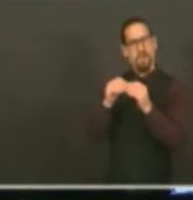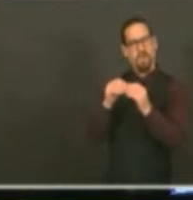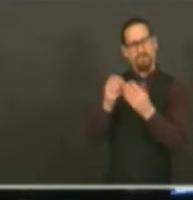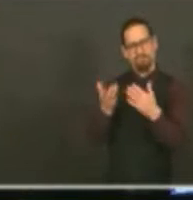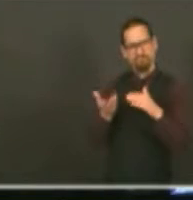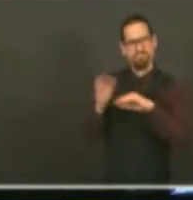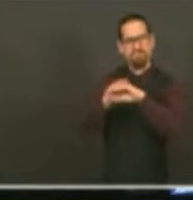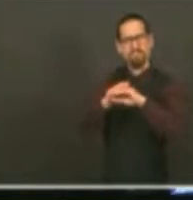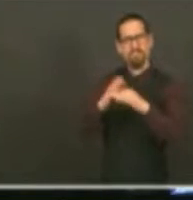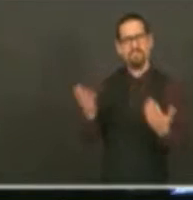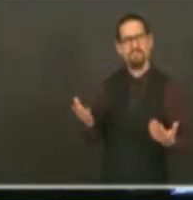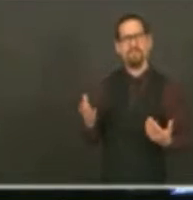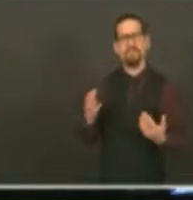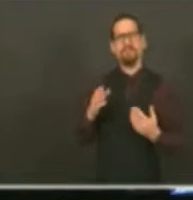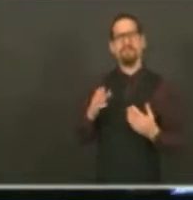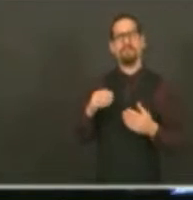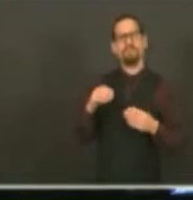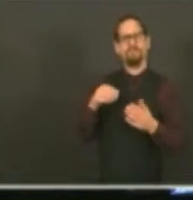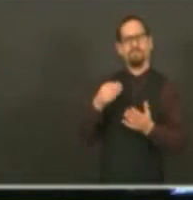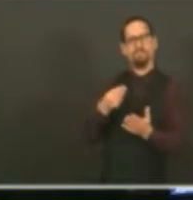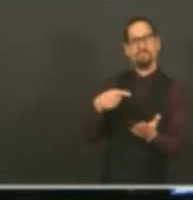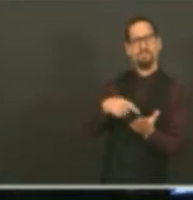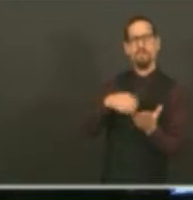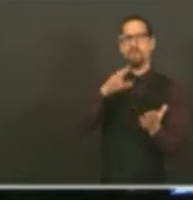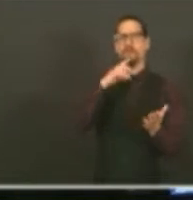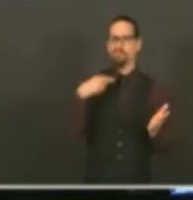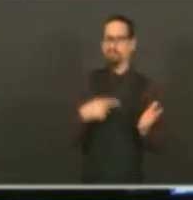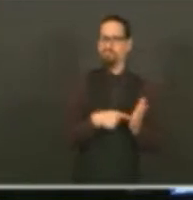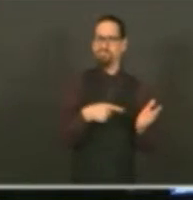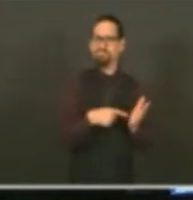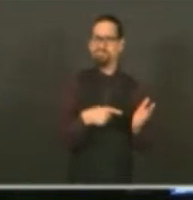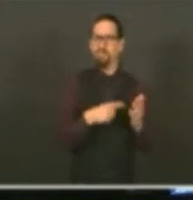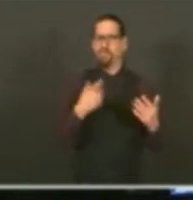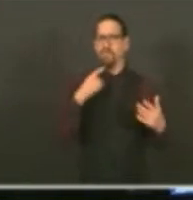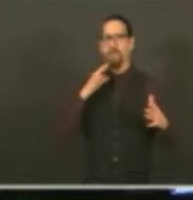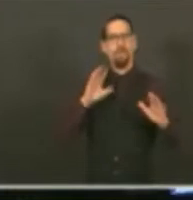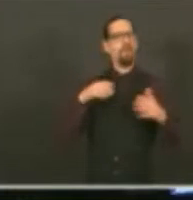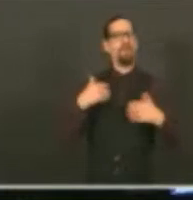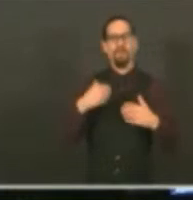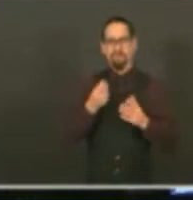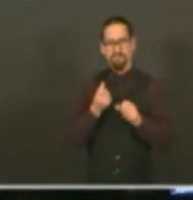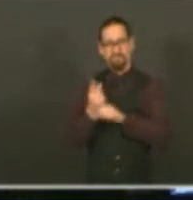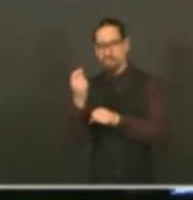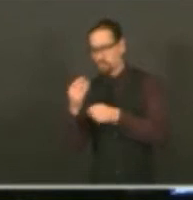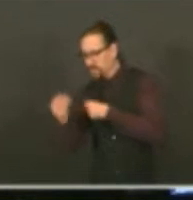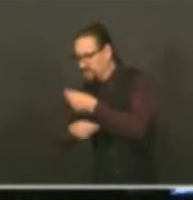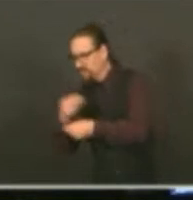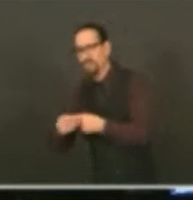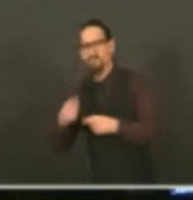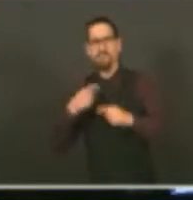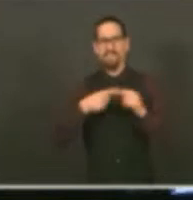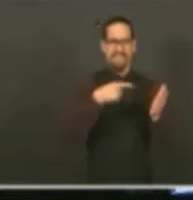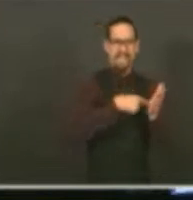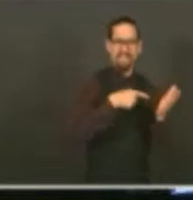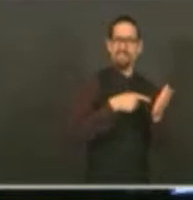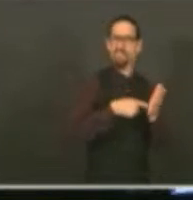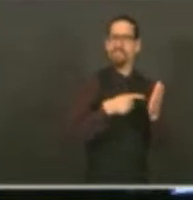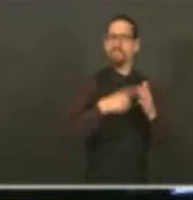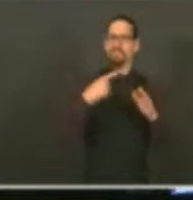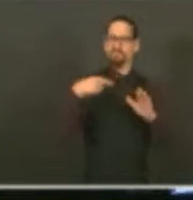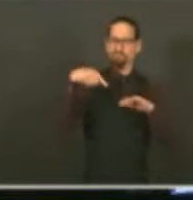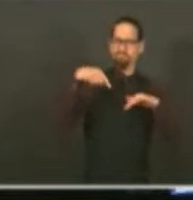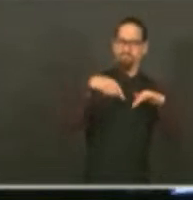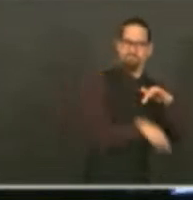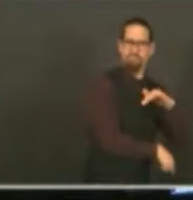level, a debt level that's roughly equivalent to its annual budget. At what point in time do we